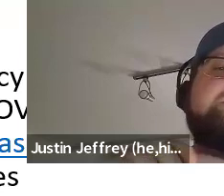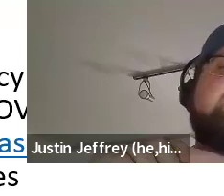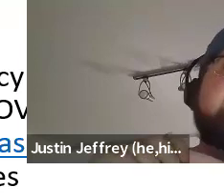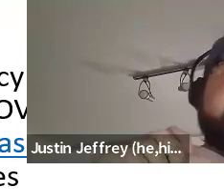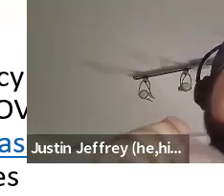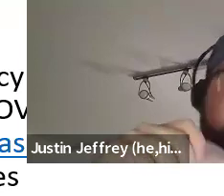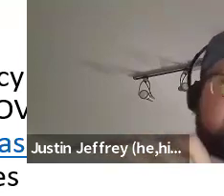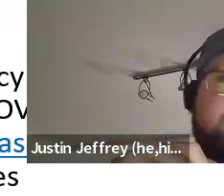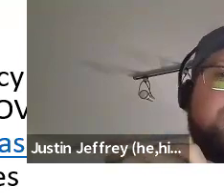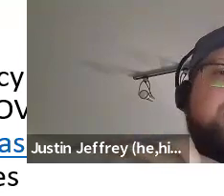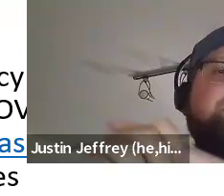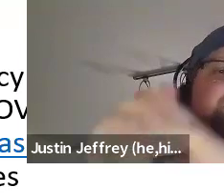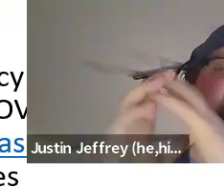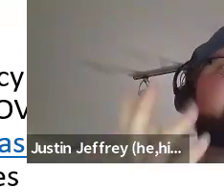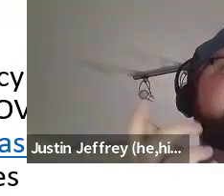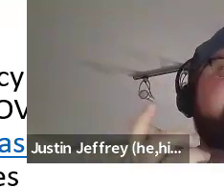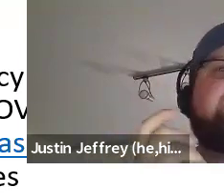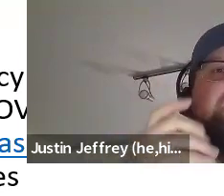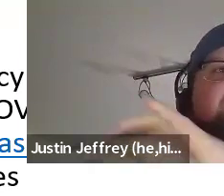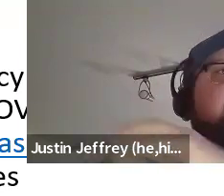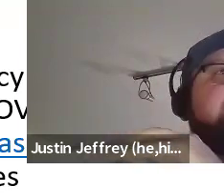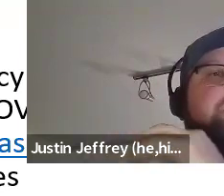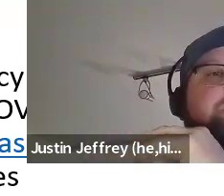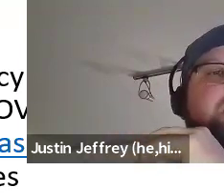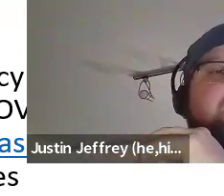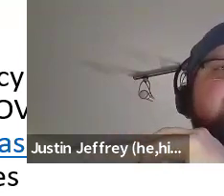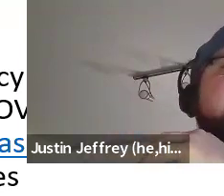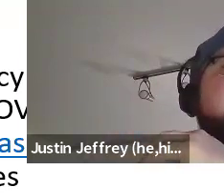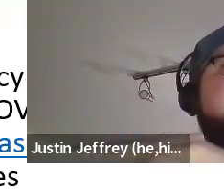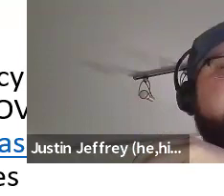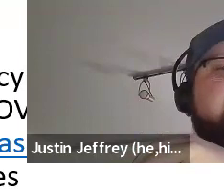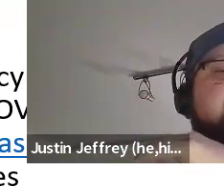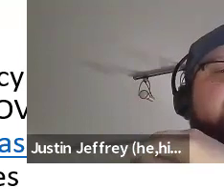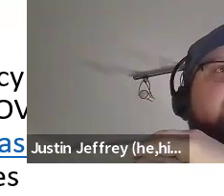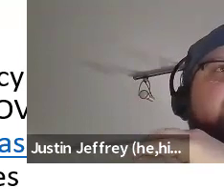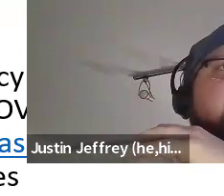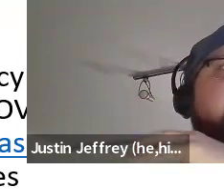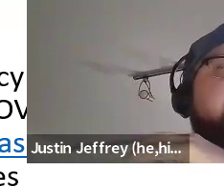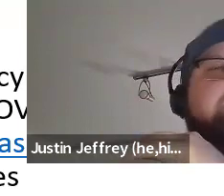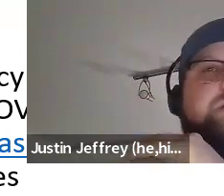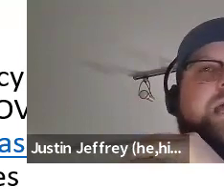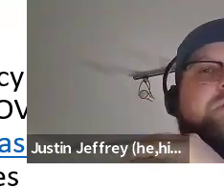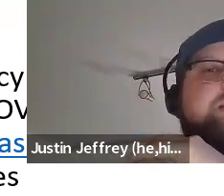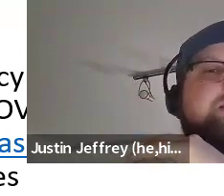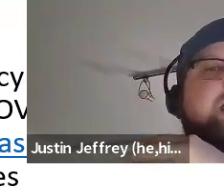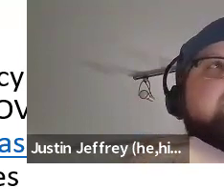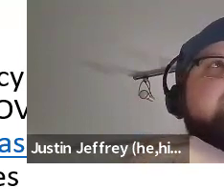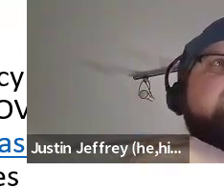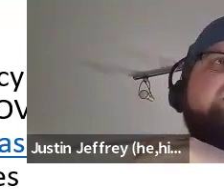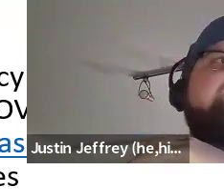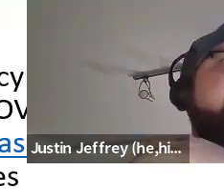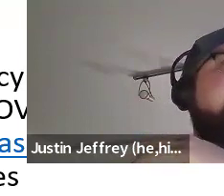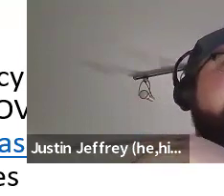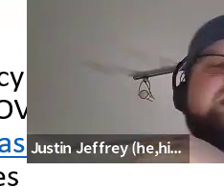as well. So this webpage that we have on your screen right now links you to the Public Health